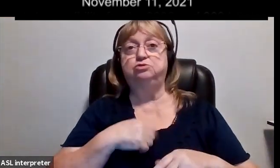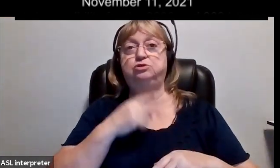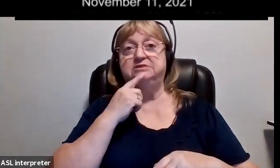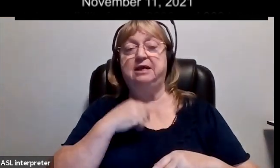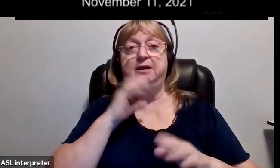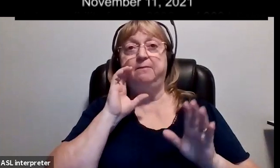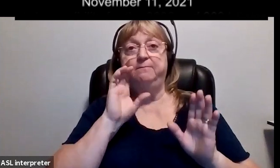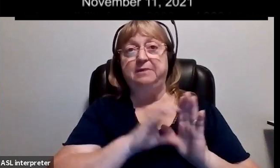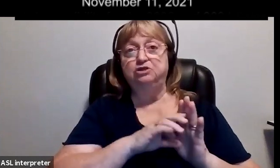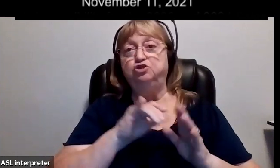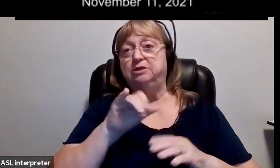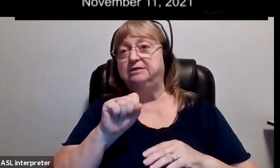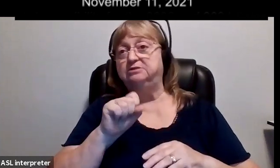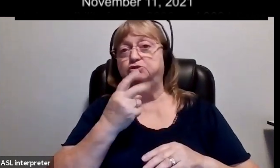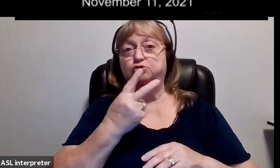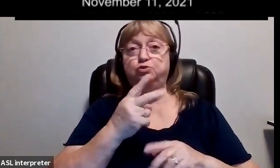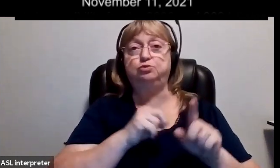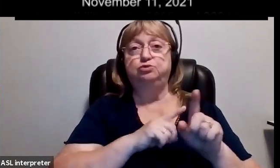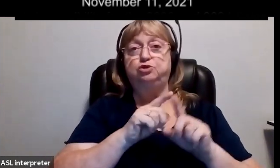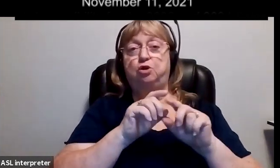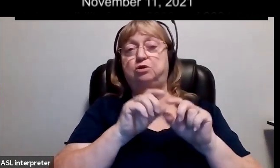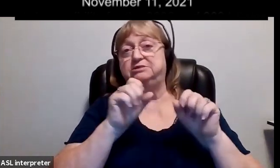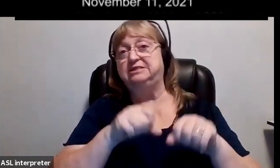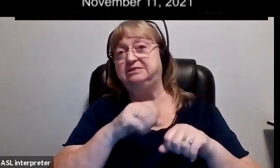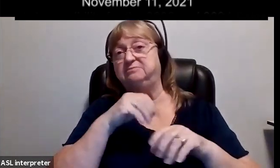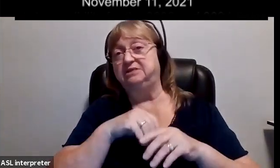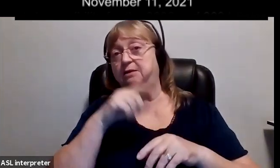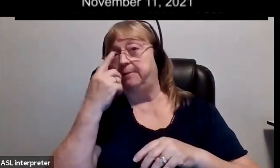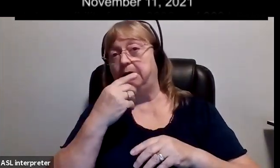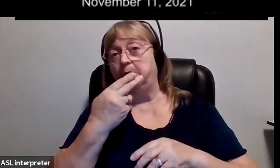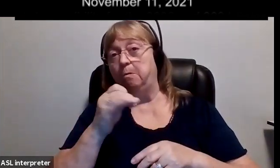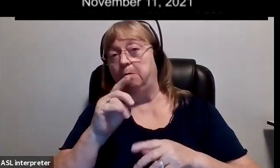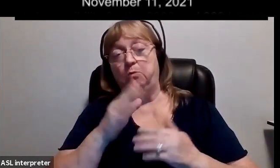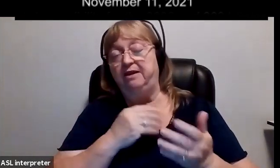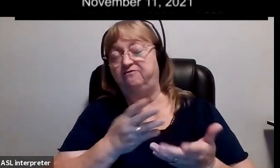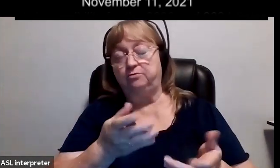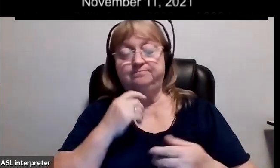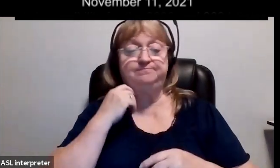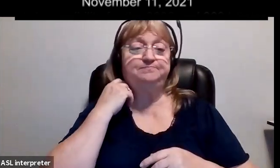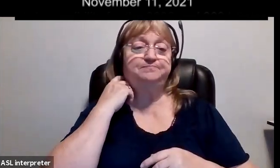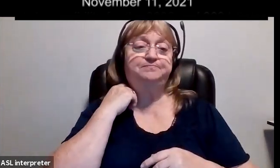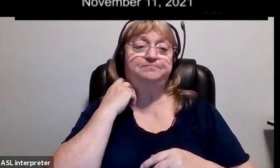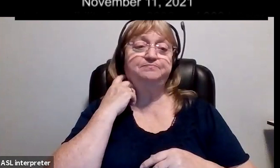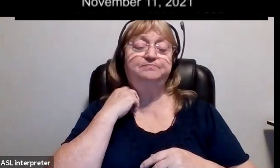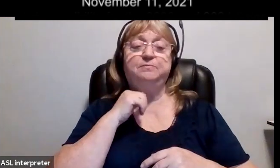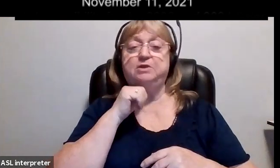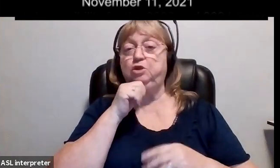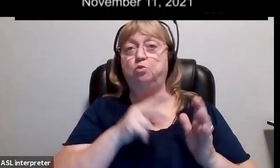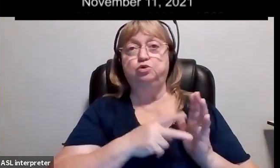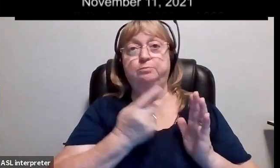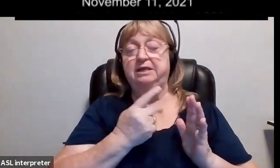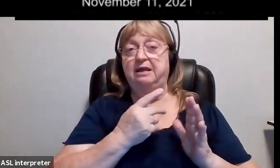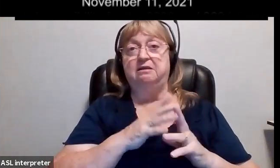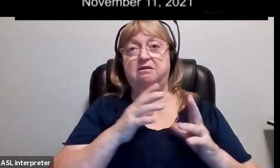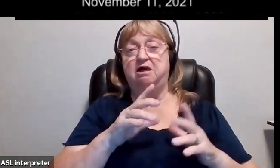pictured are 2 star systems and a black hole, or whatever it happens to be. Don't duplicate a lot of text from elsewhere